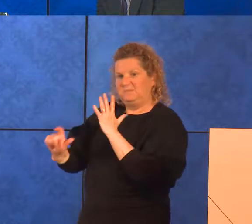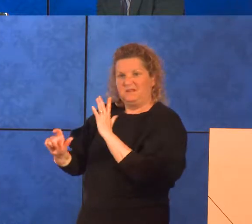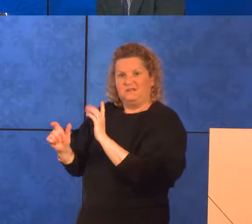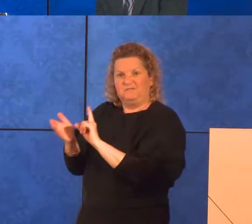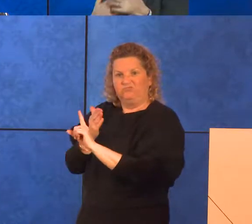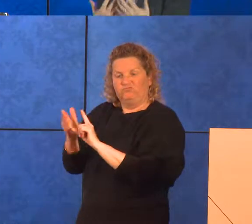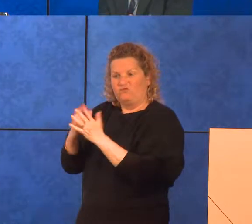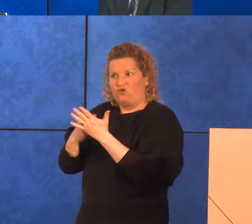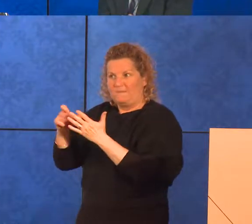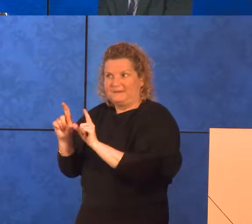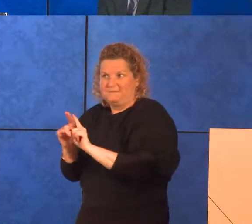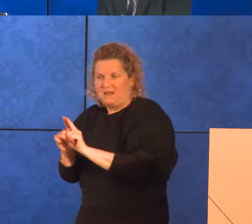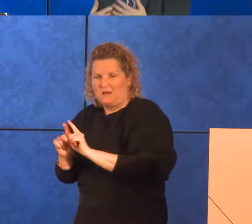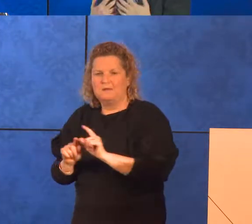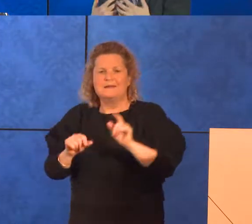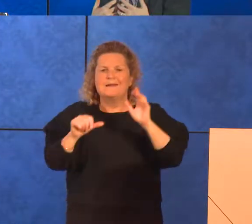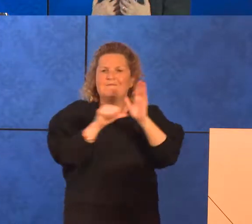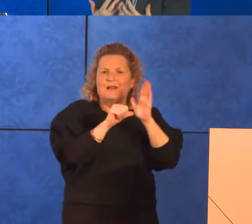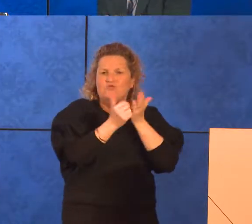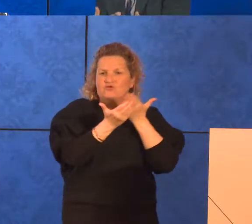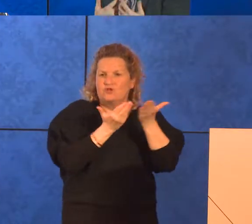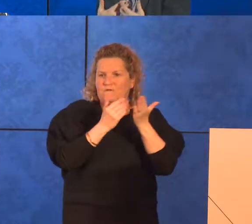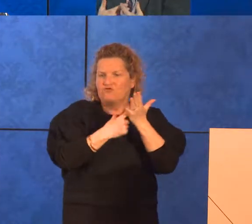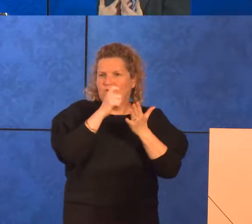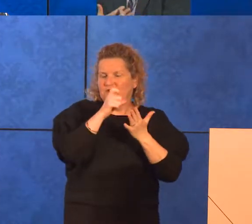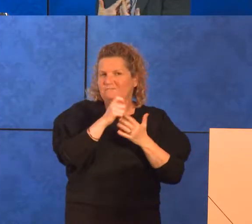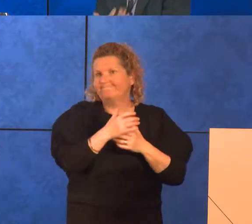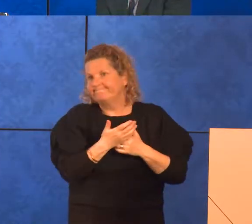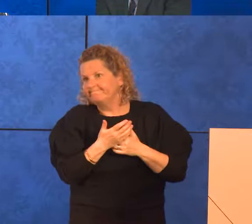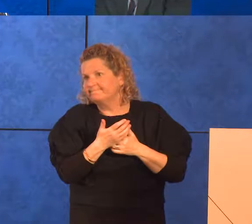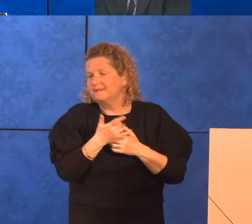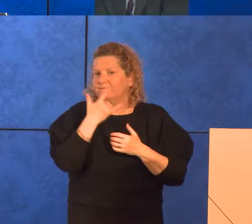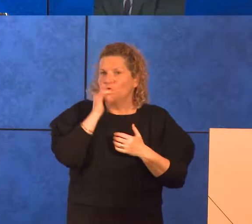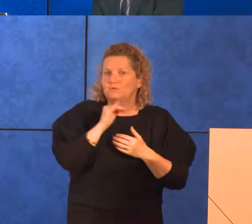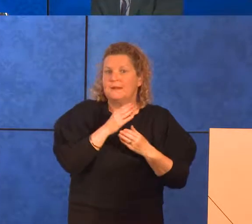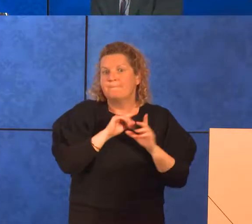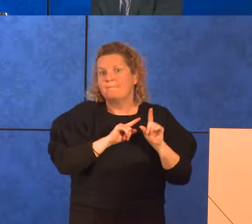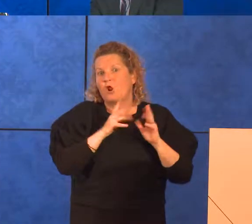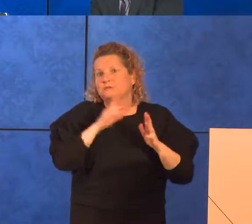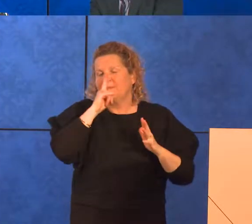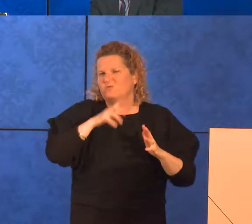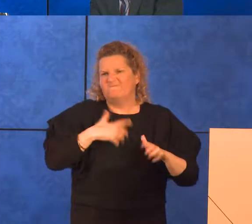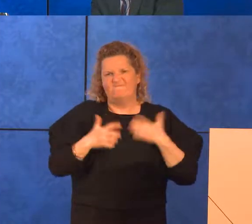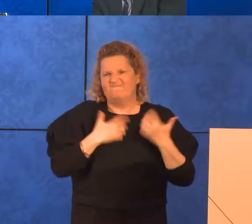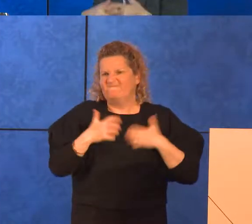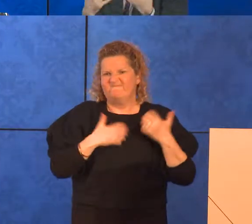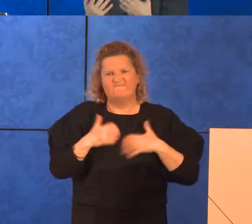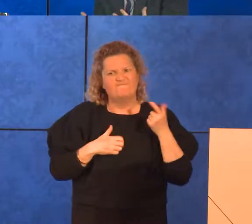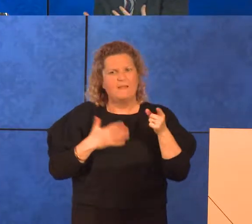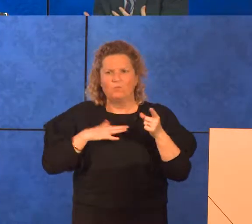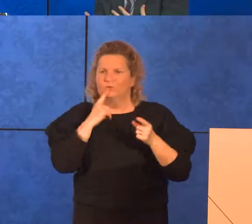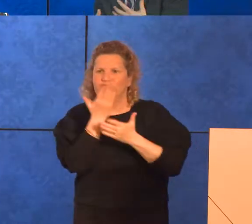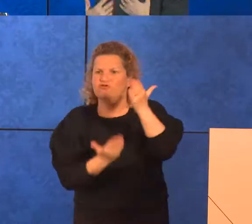Commission as well. The Financial Services Royal Commission, unfortunately, to the complaint of many, in fact, wasn't that style of Royal Commission. It was more